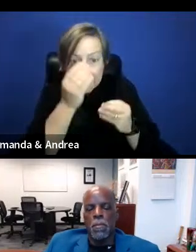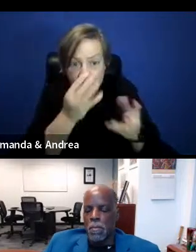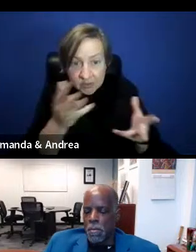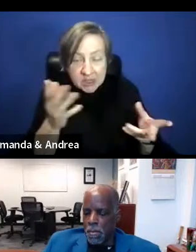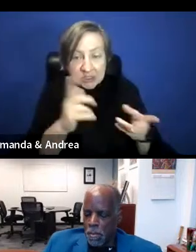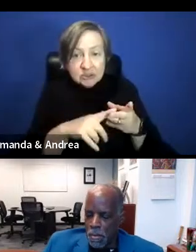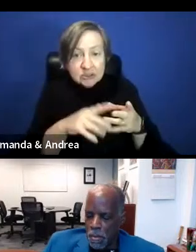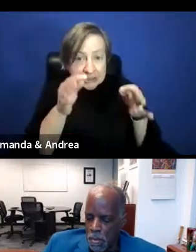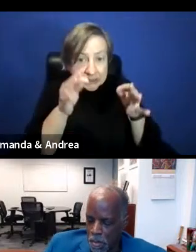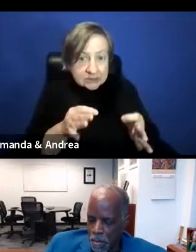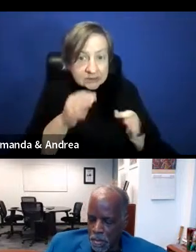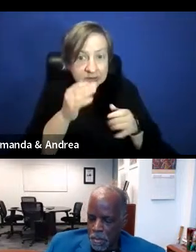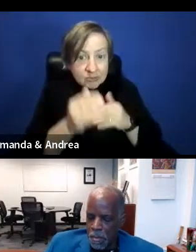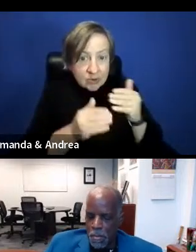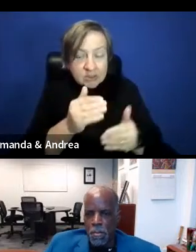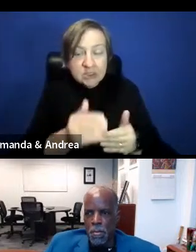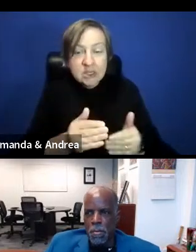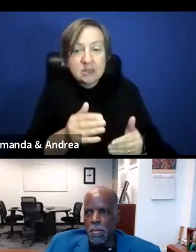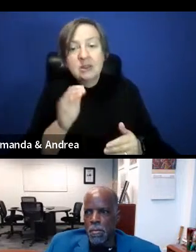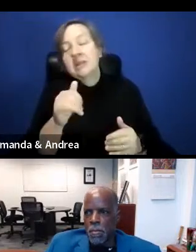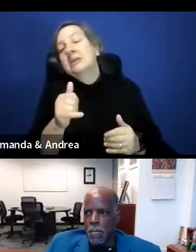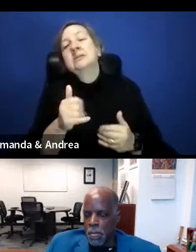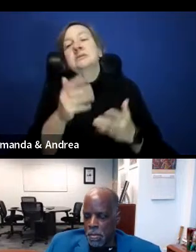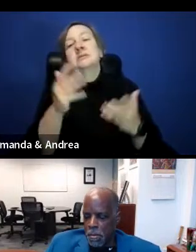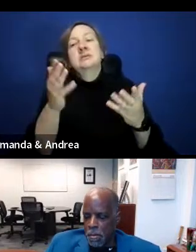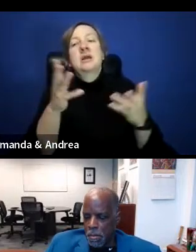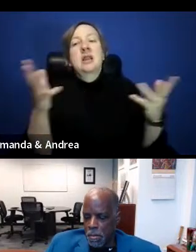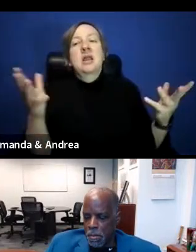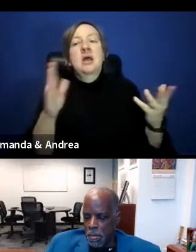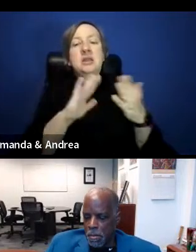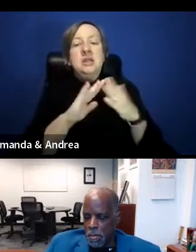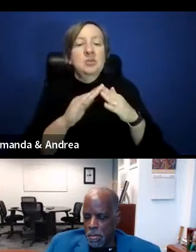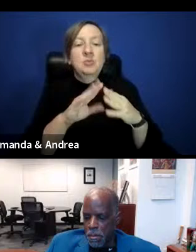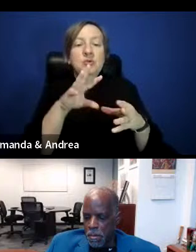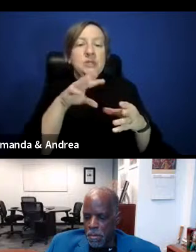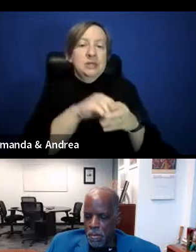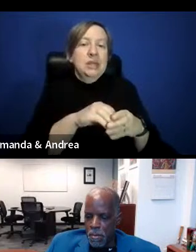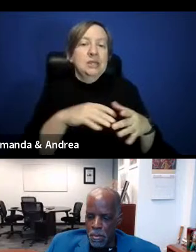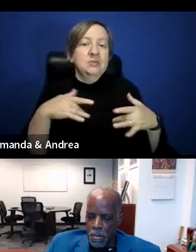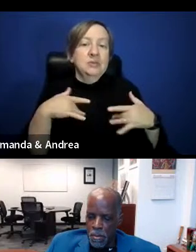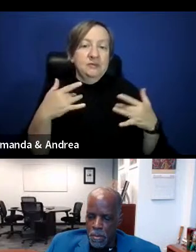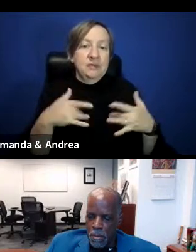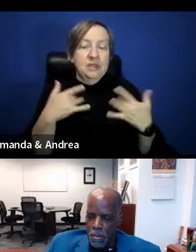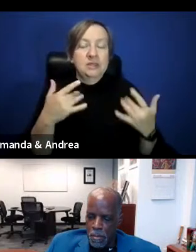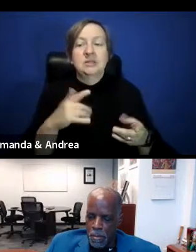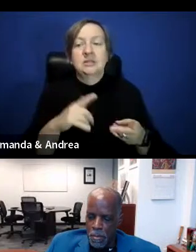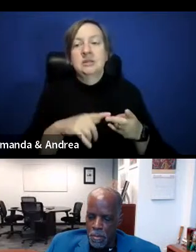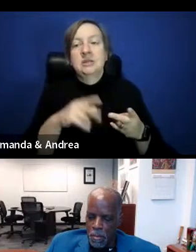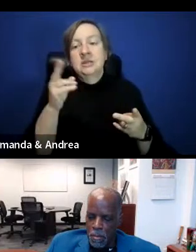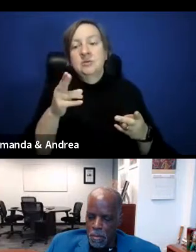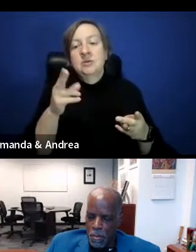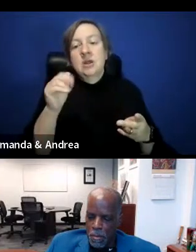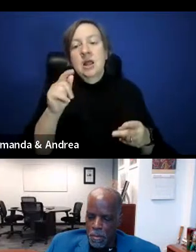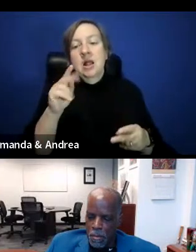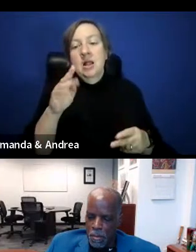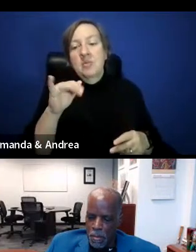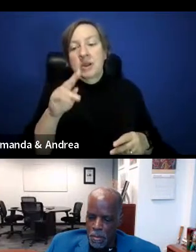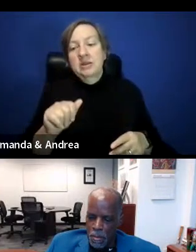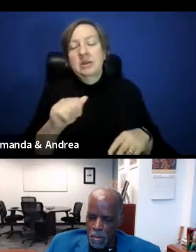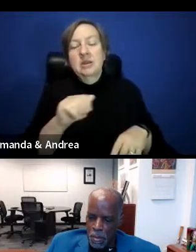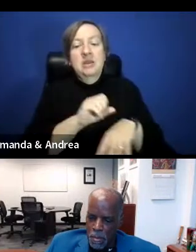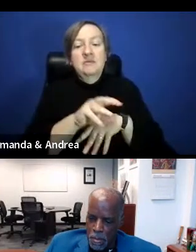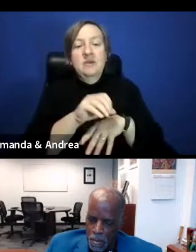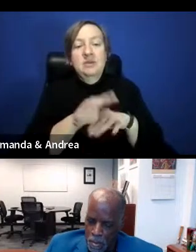decision-making process? This comes up a lot in our community engagement events and our Historic Albina Advisory Board, as well as